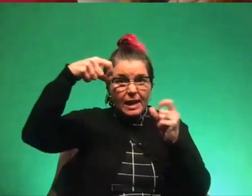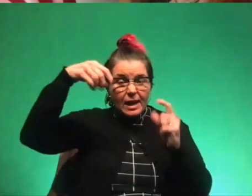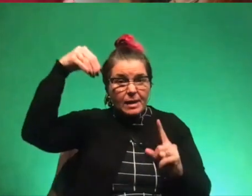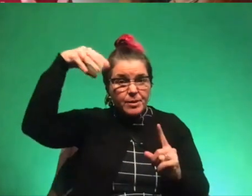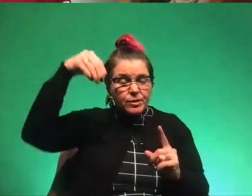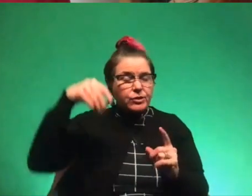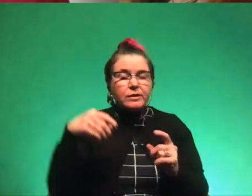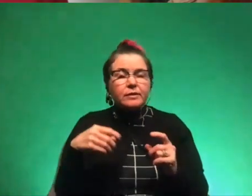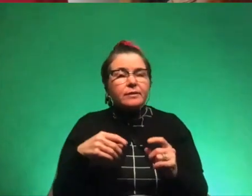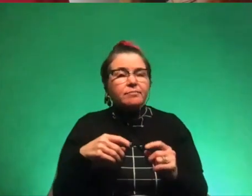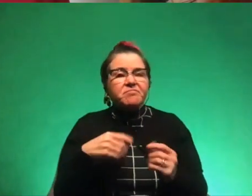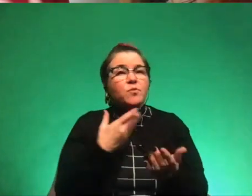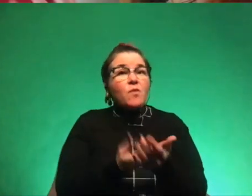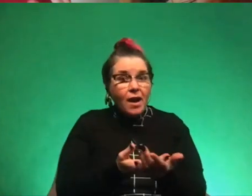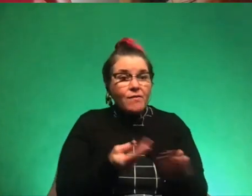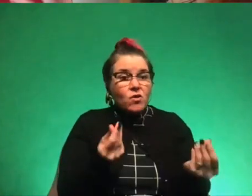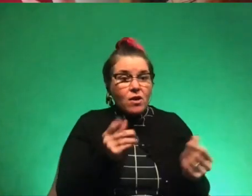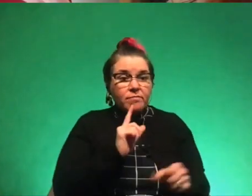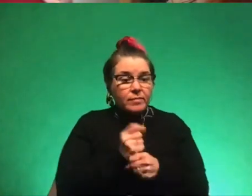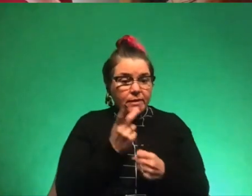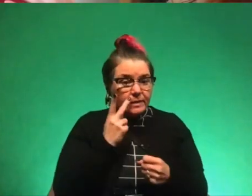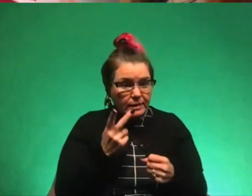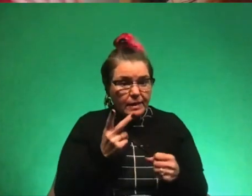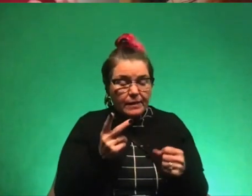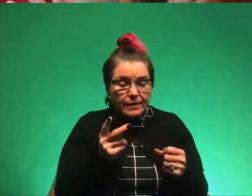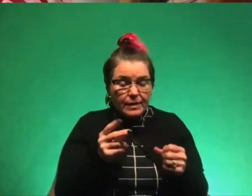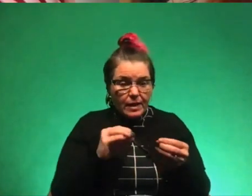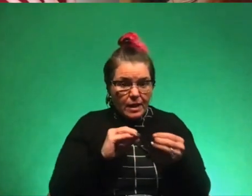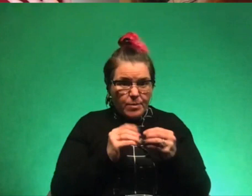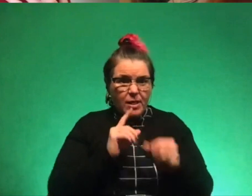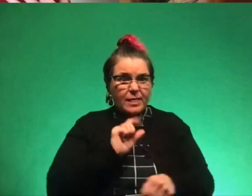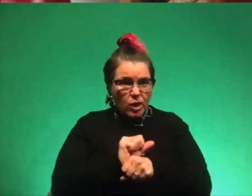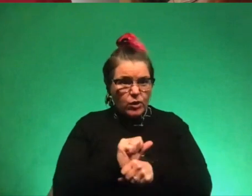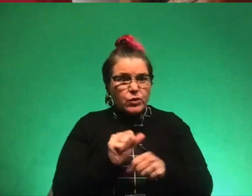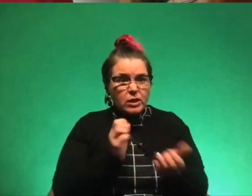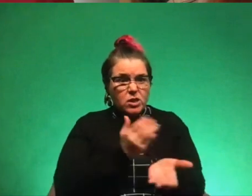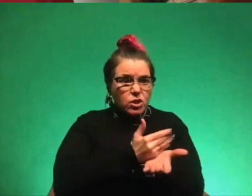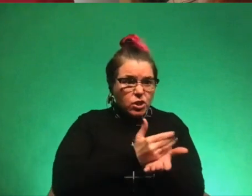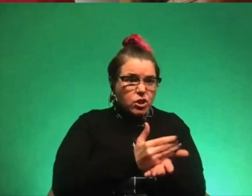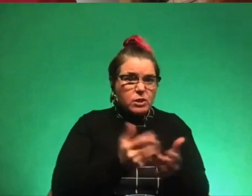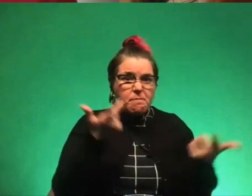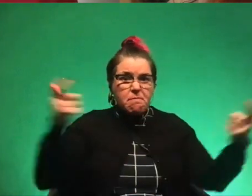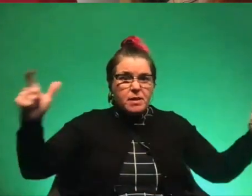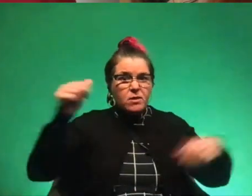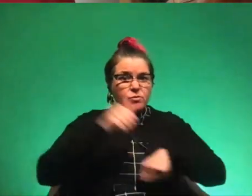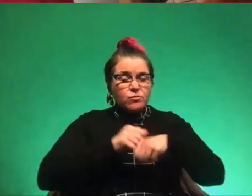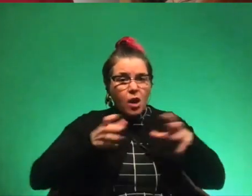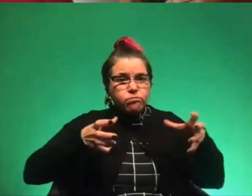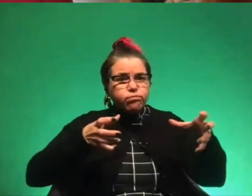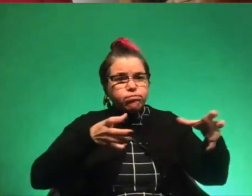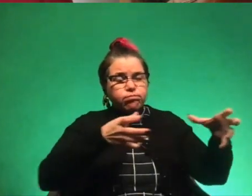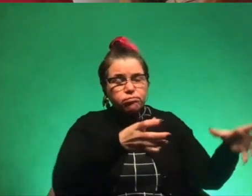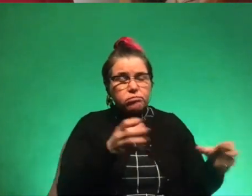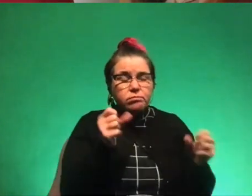but actually seeing it on the ground was, and the scale of it, like literally moving boulders, was really incredible to see.